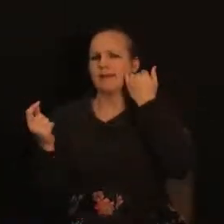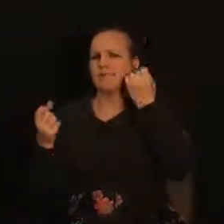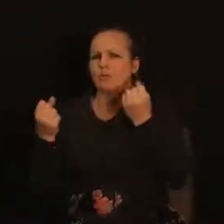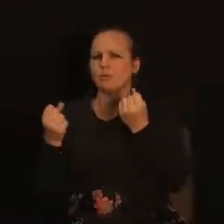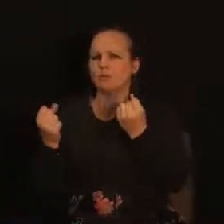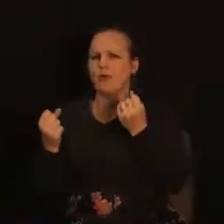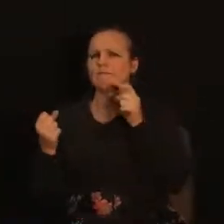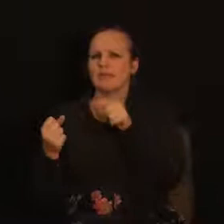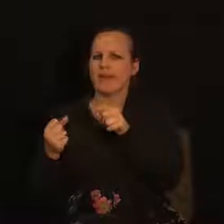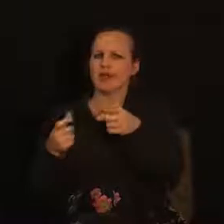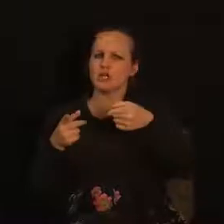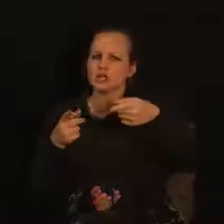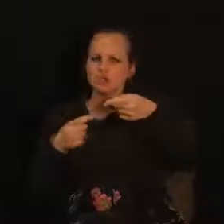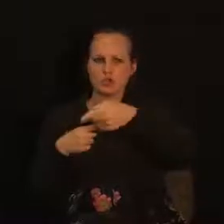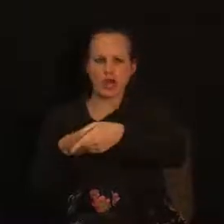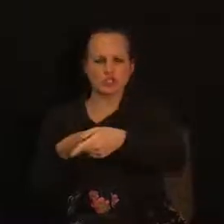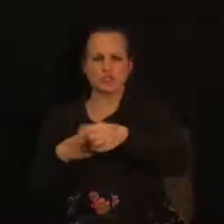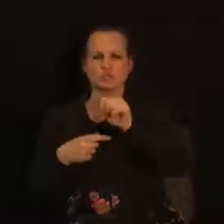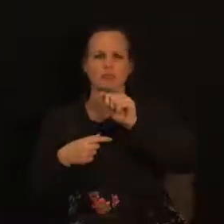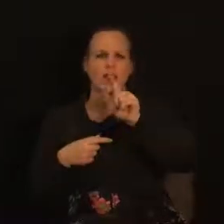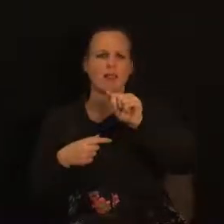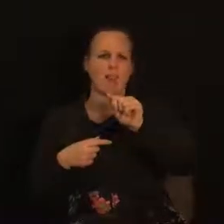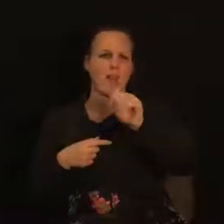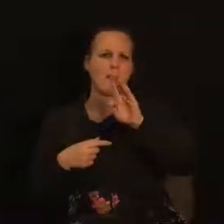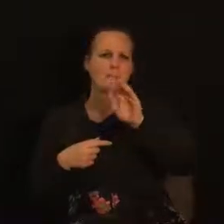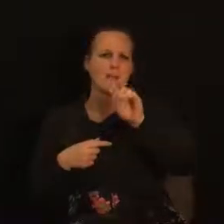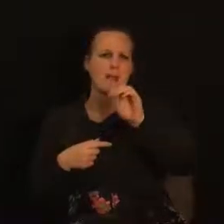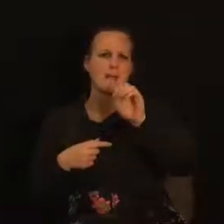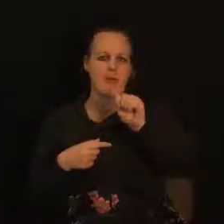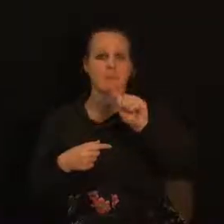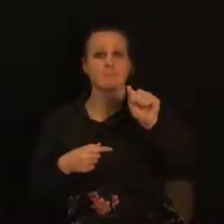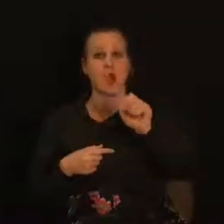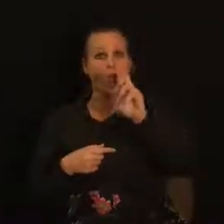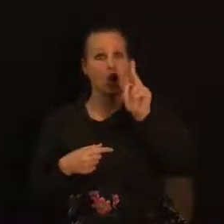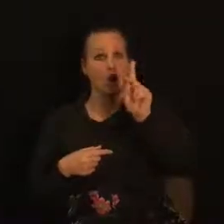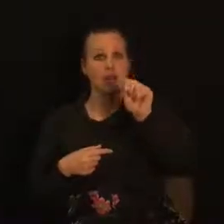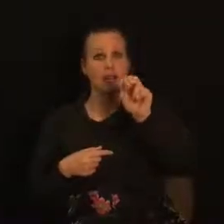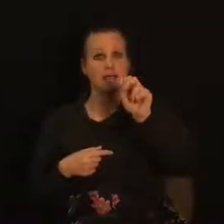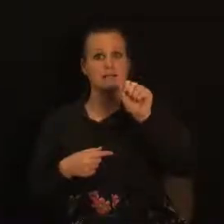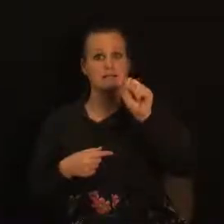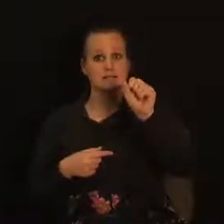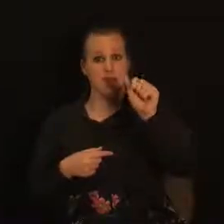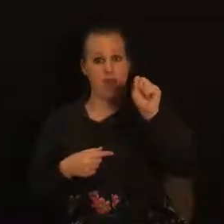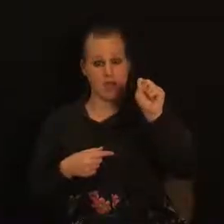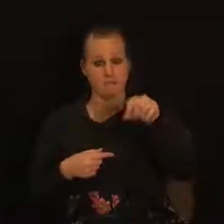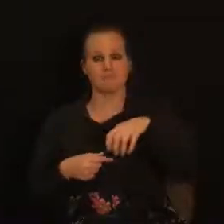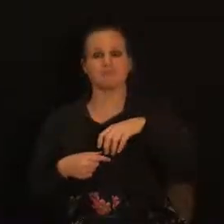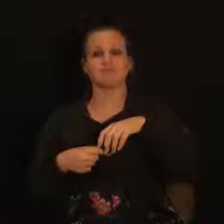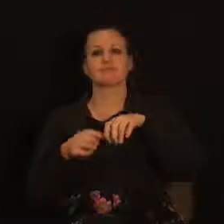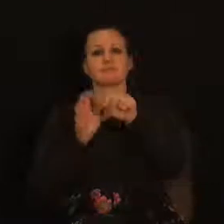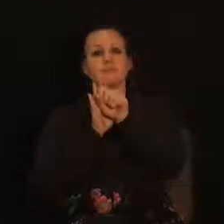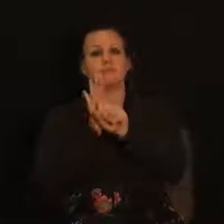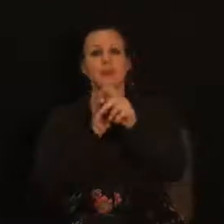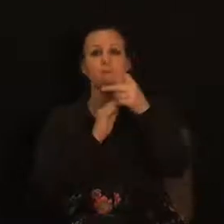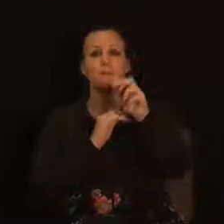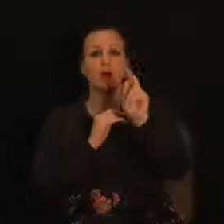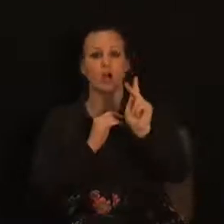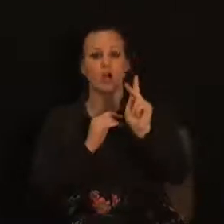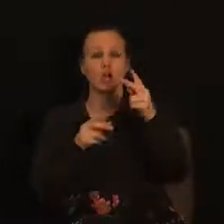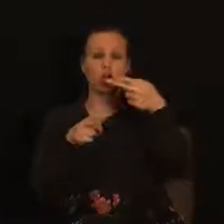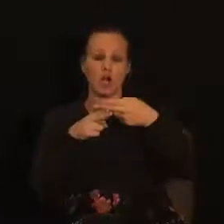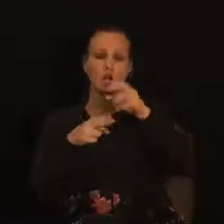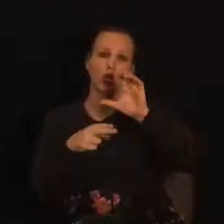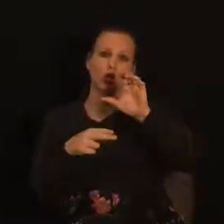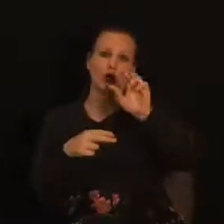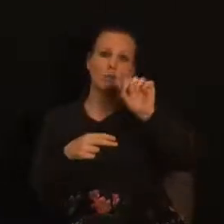things in Arkansas is a state park called Crater of Diamonds State Park. I first heard about this park through